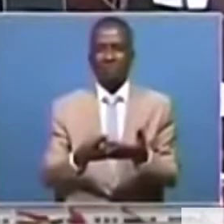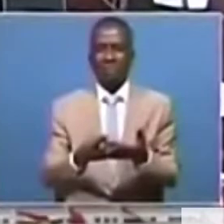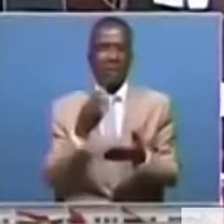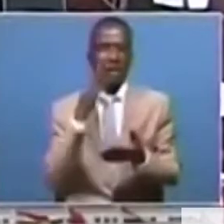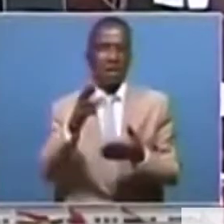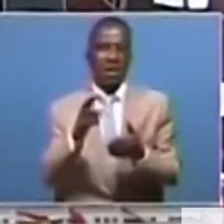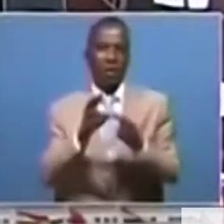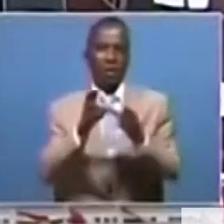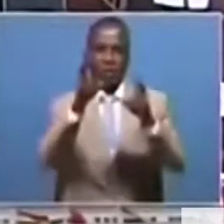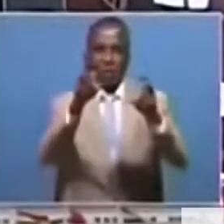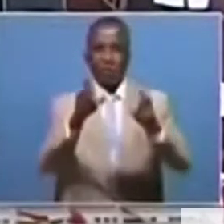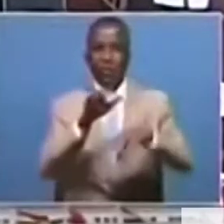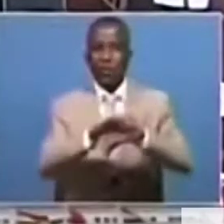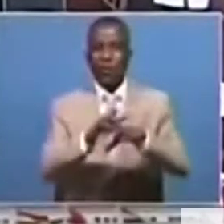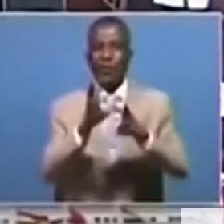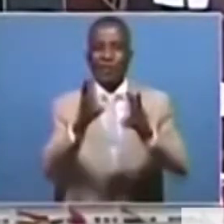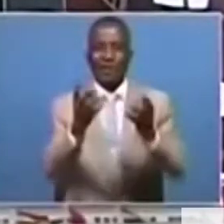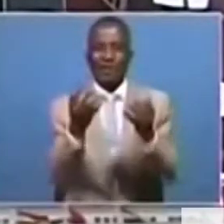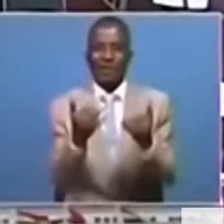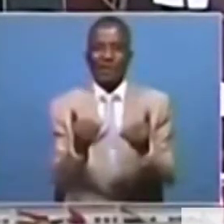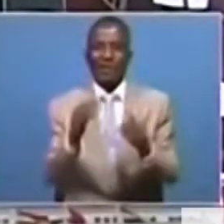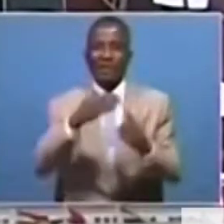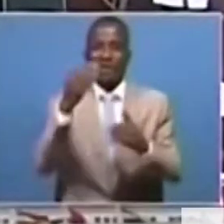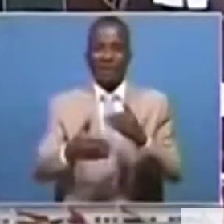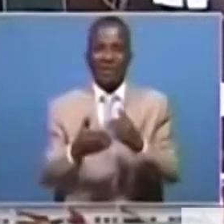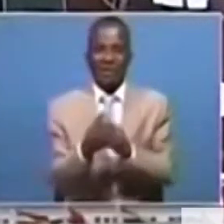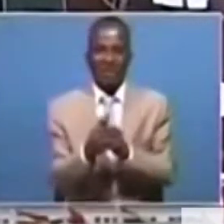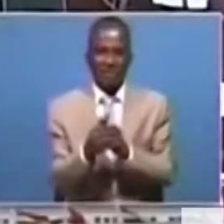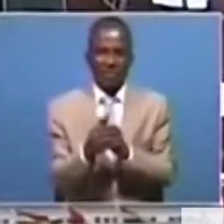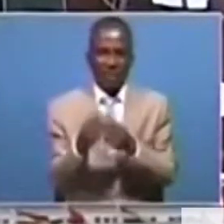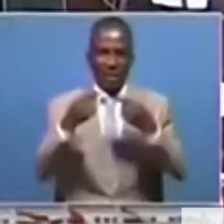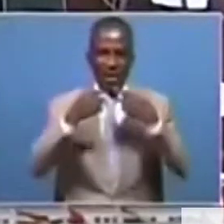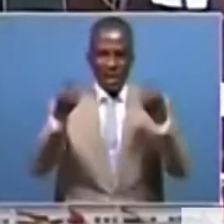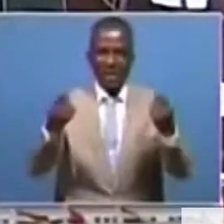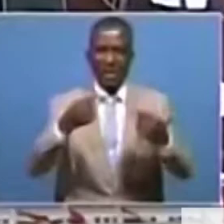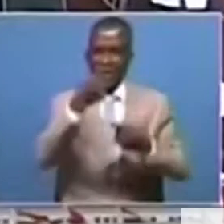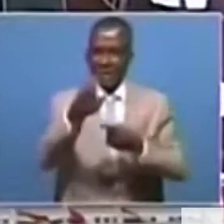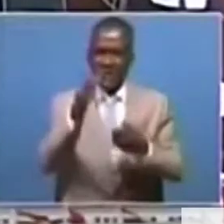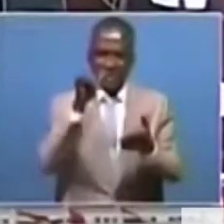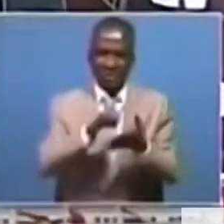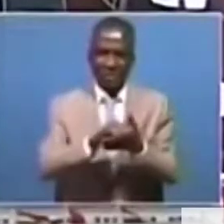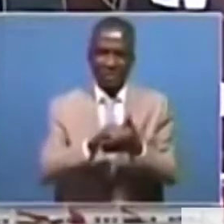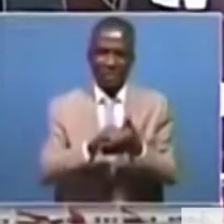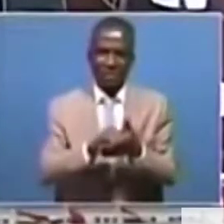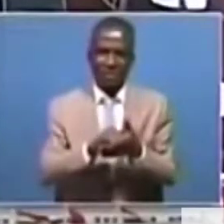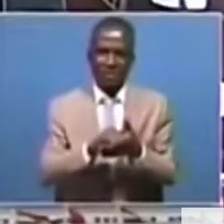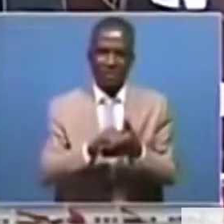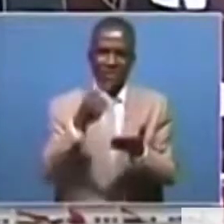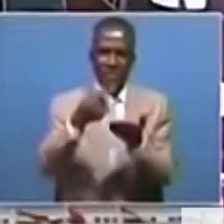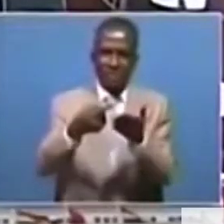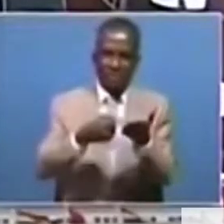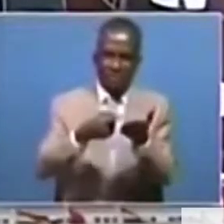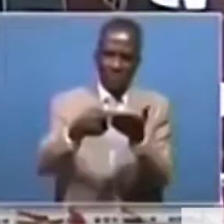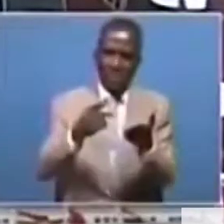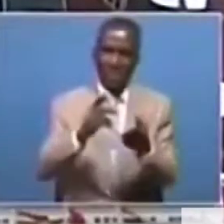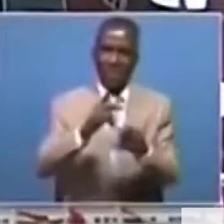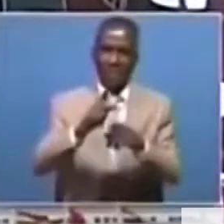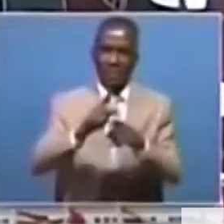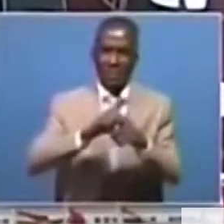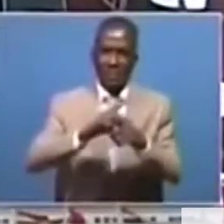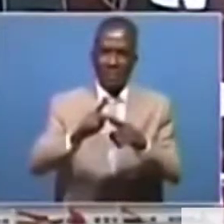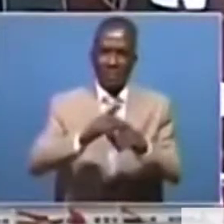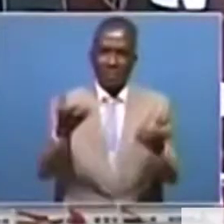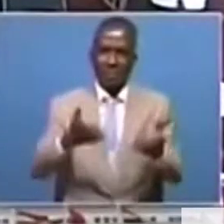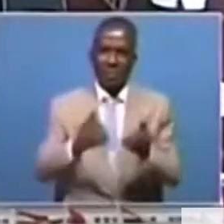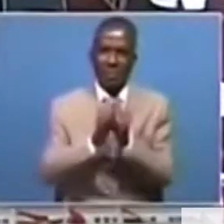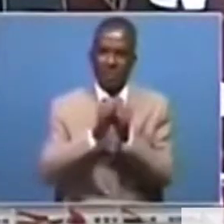his or her adversary's case. Conclusion. We wish to reiterate that by settled practice, and in the